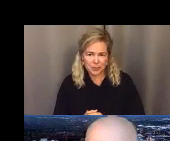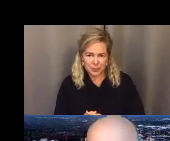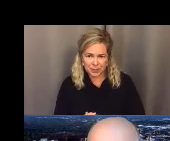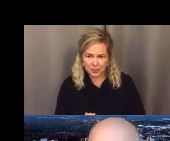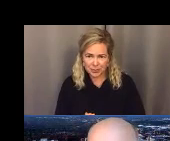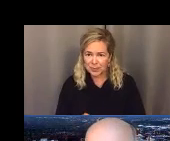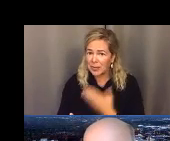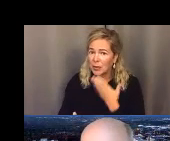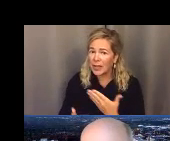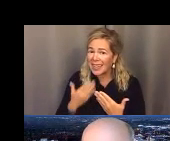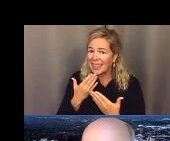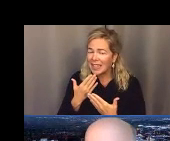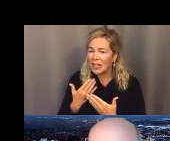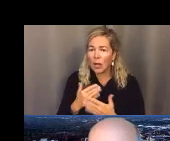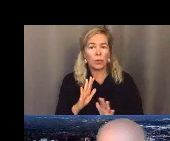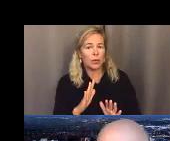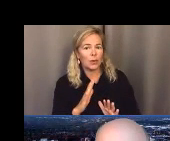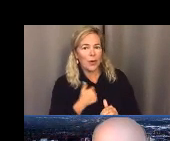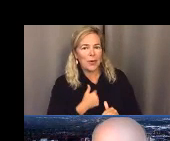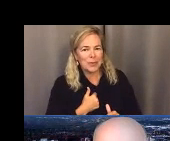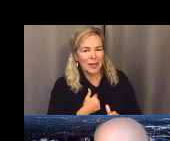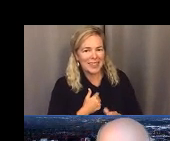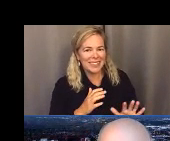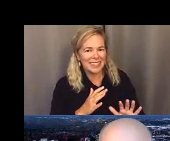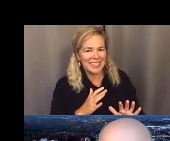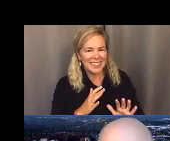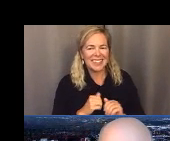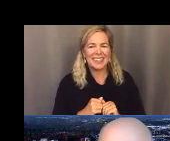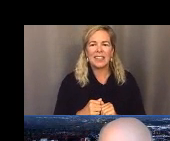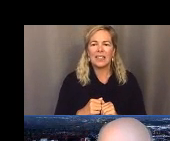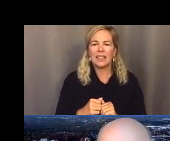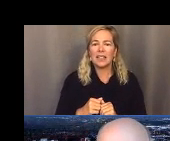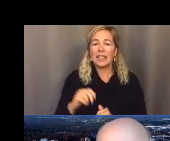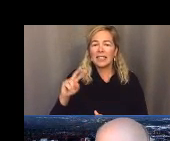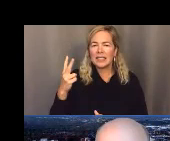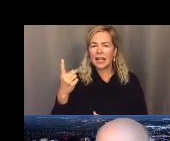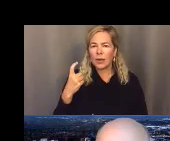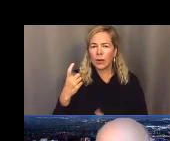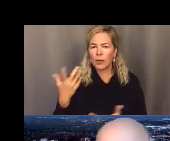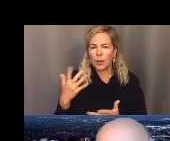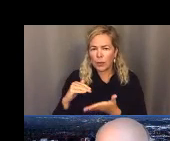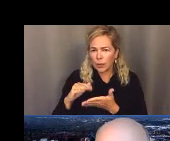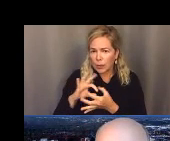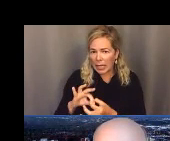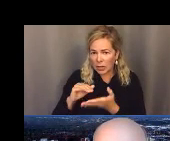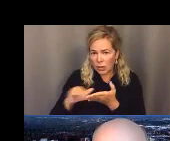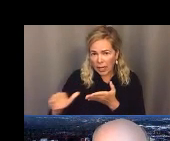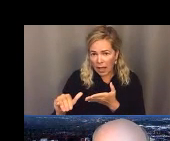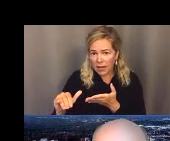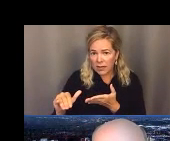Great, With thank you, regards, Dee. if we're, I'm I'm sorry, sorry. yes, go ahead. The second question was about layoffs, I believe.